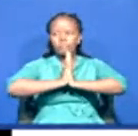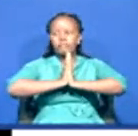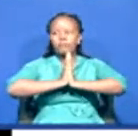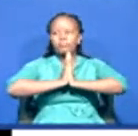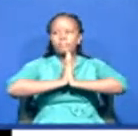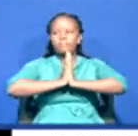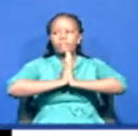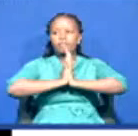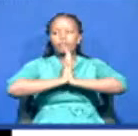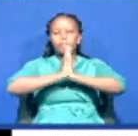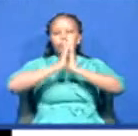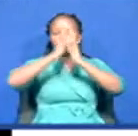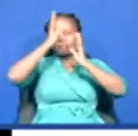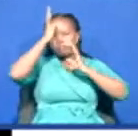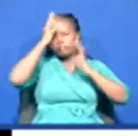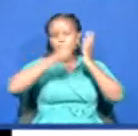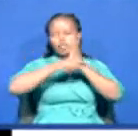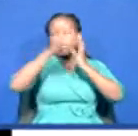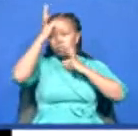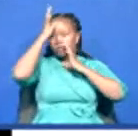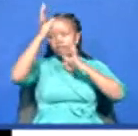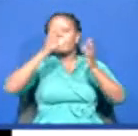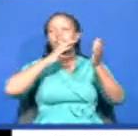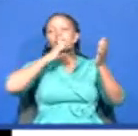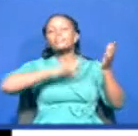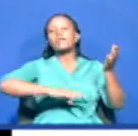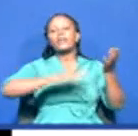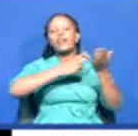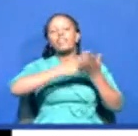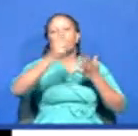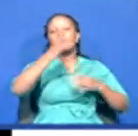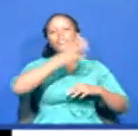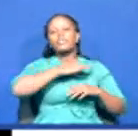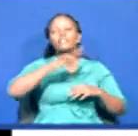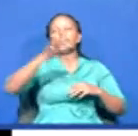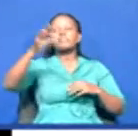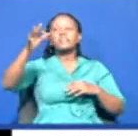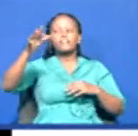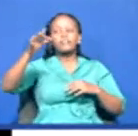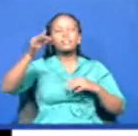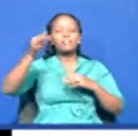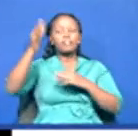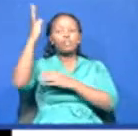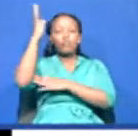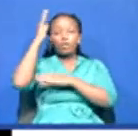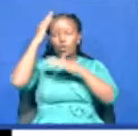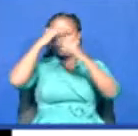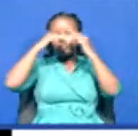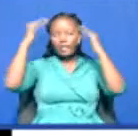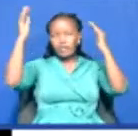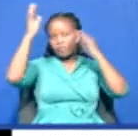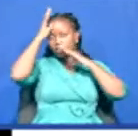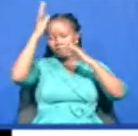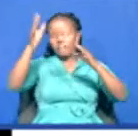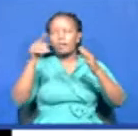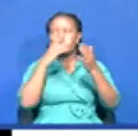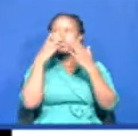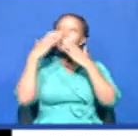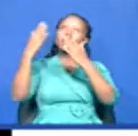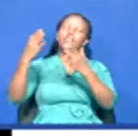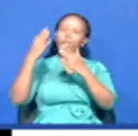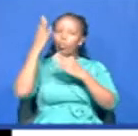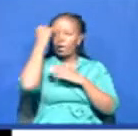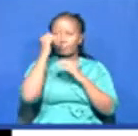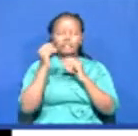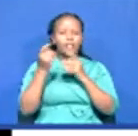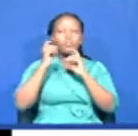In the name of the Father, and of the Son, and of the Holy Spirit, God, our loving Father, I want to give you thanks for this gift of this